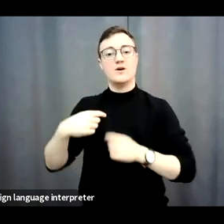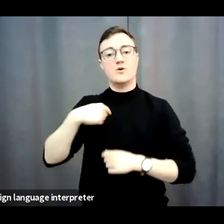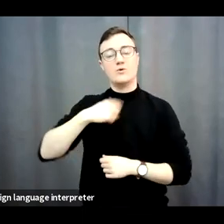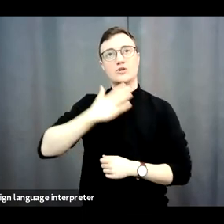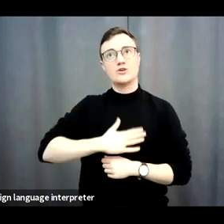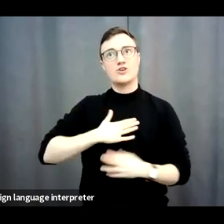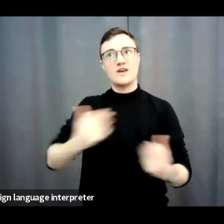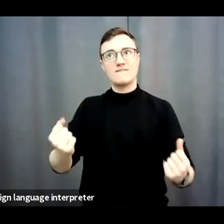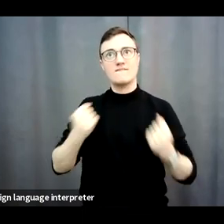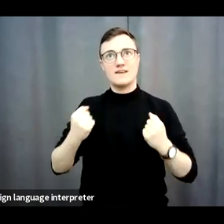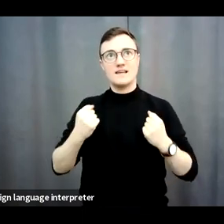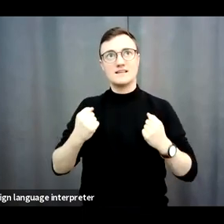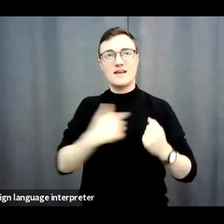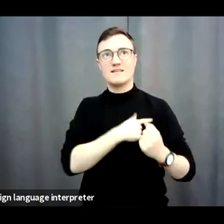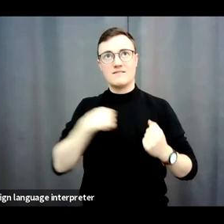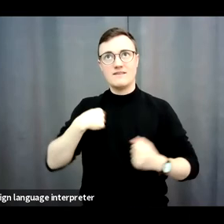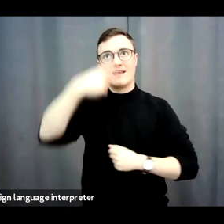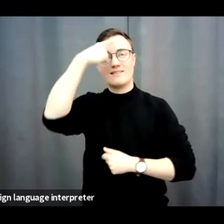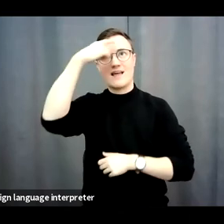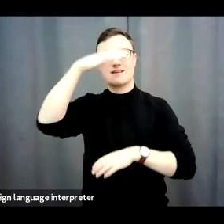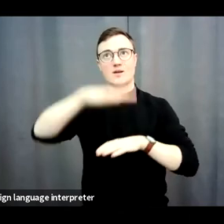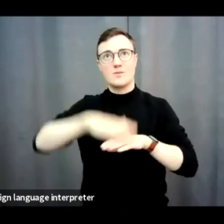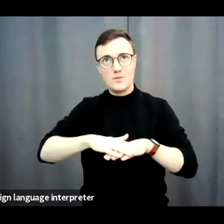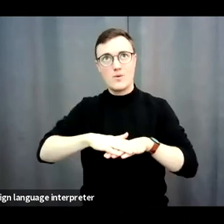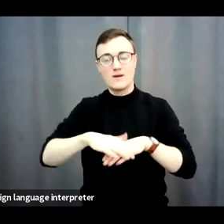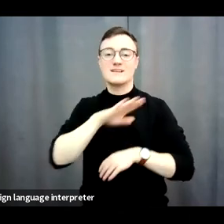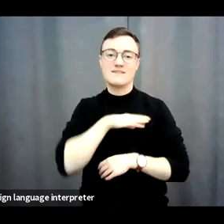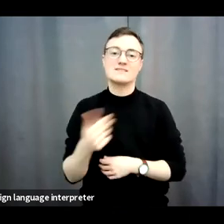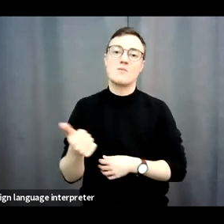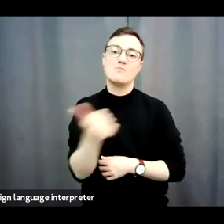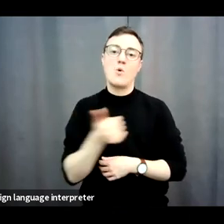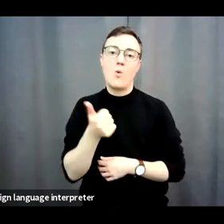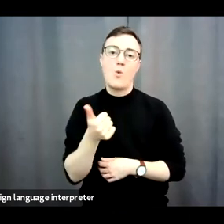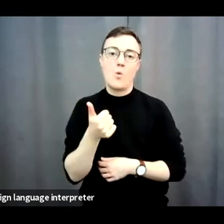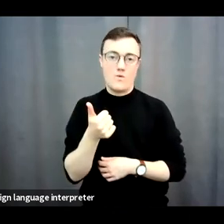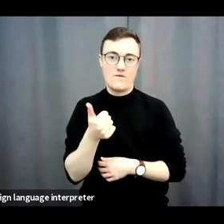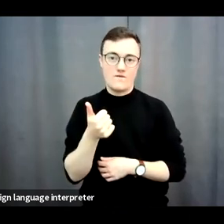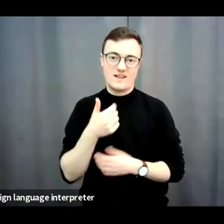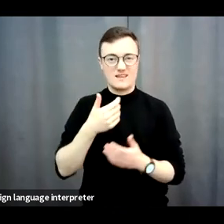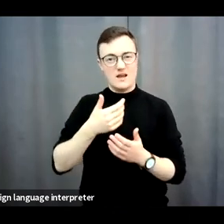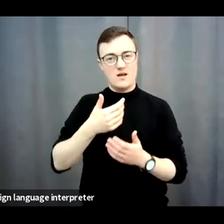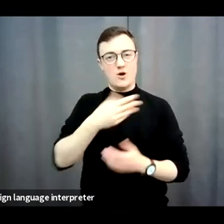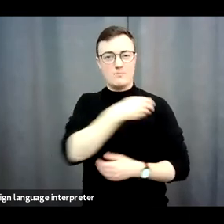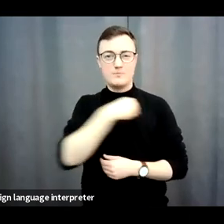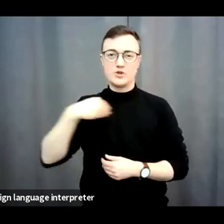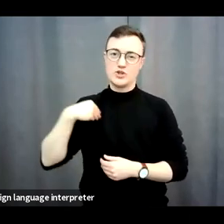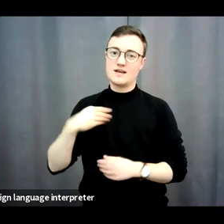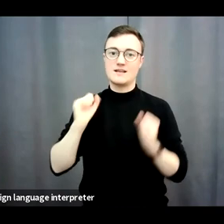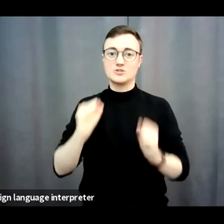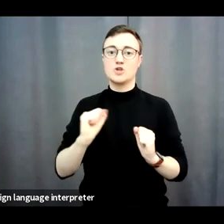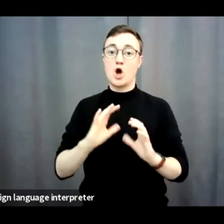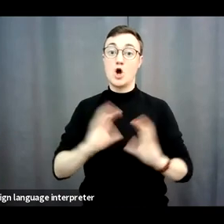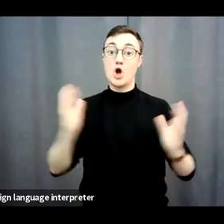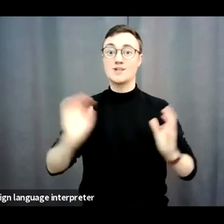to acknowledge the fact that there is a need for national authorities to strengthen the support that they give